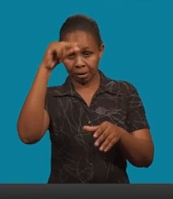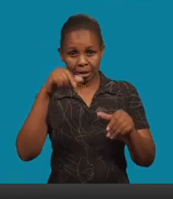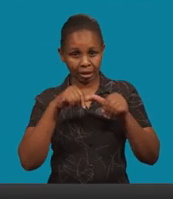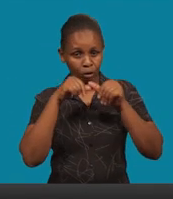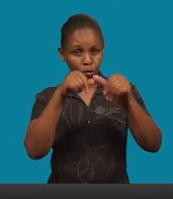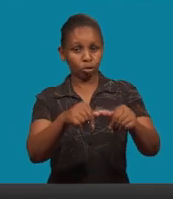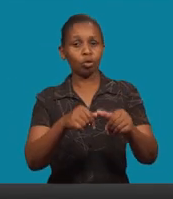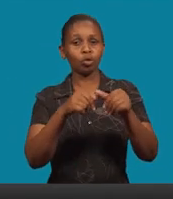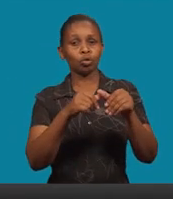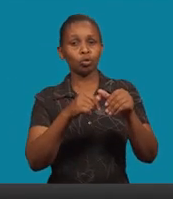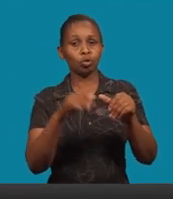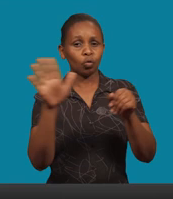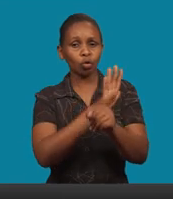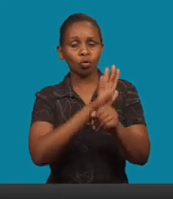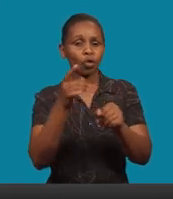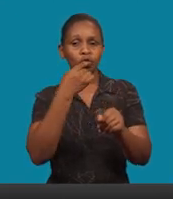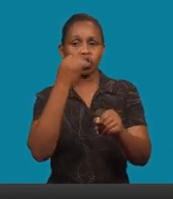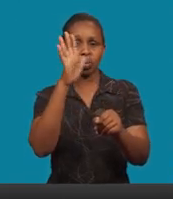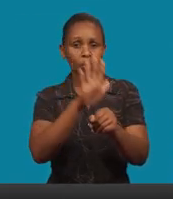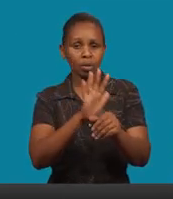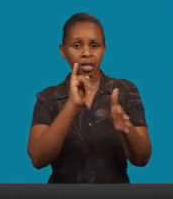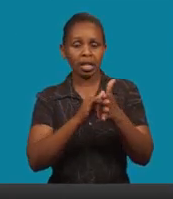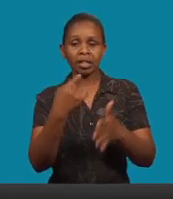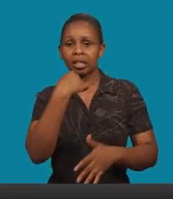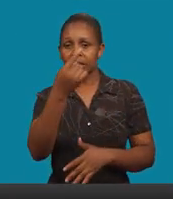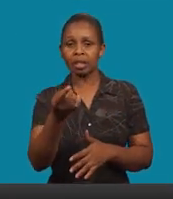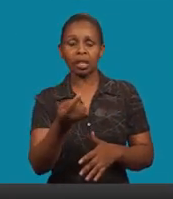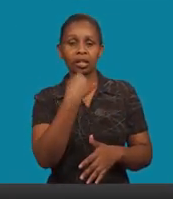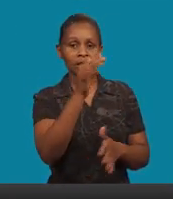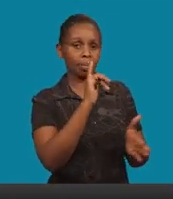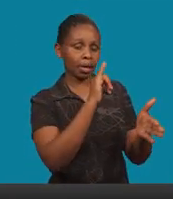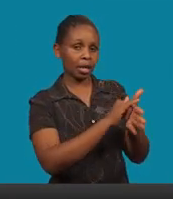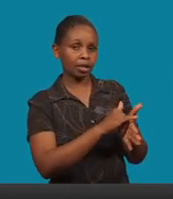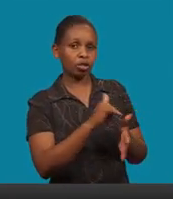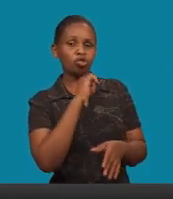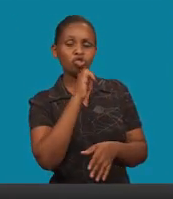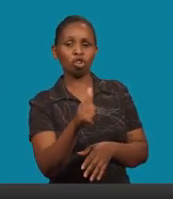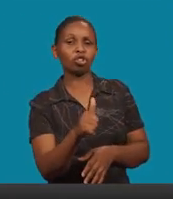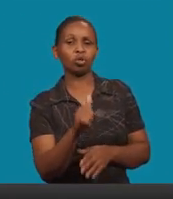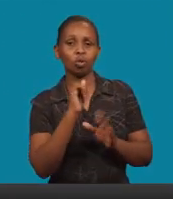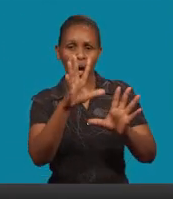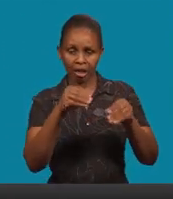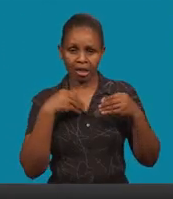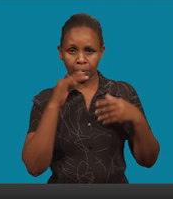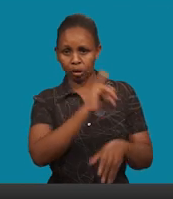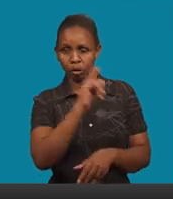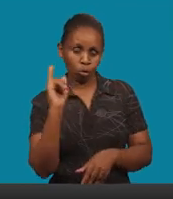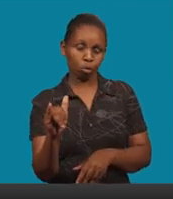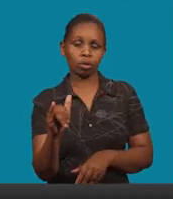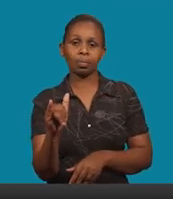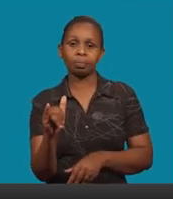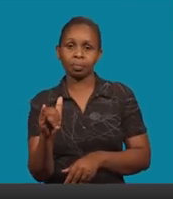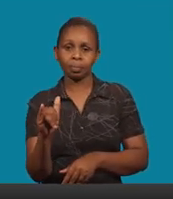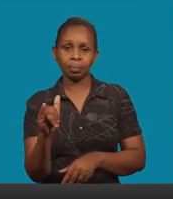serikali inaendelea kuwatendea Wakenya ahadi walizowaahidi, akimsihi Rais William Ruto kutowasikiza viongozi wanaopiga kelele.